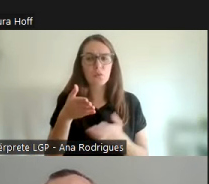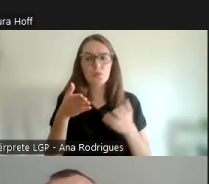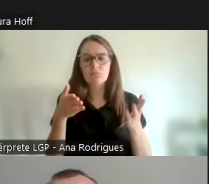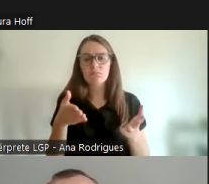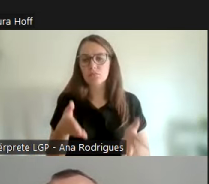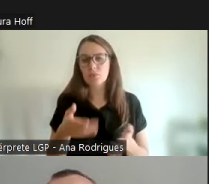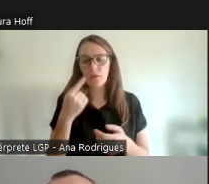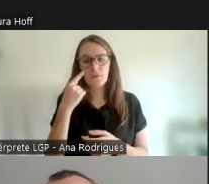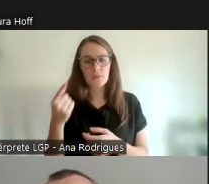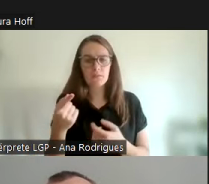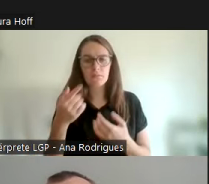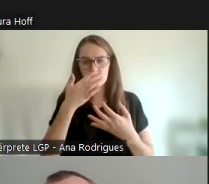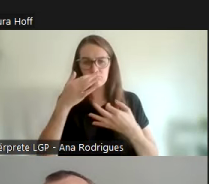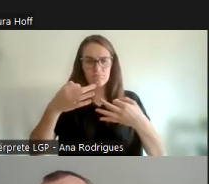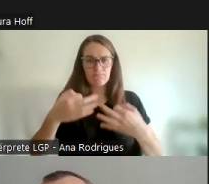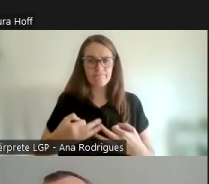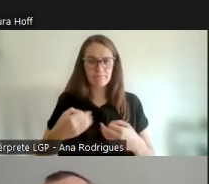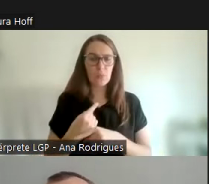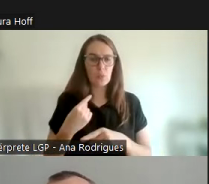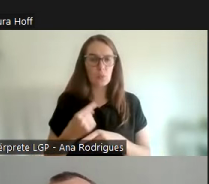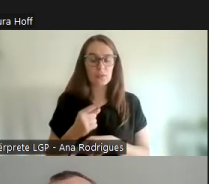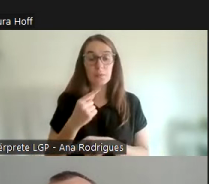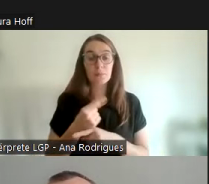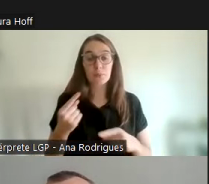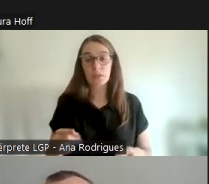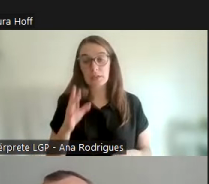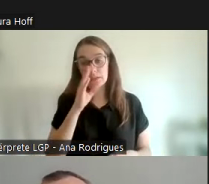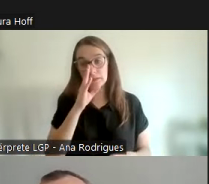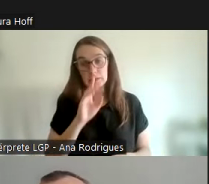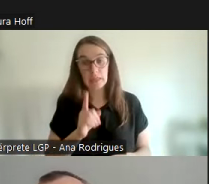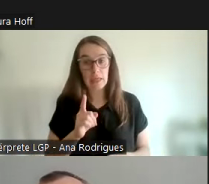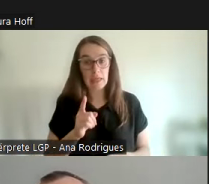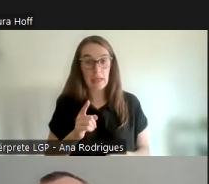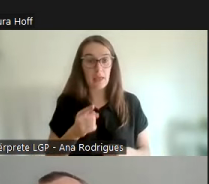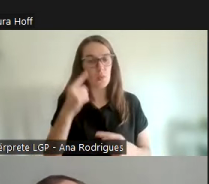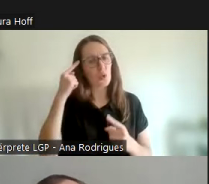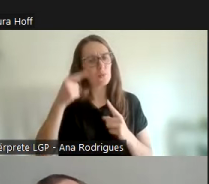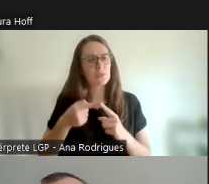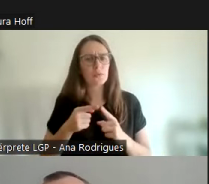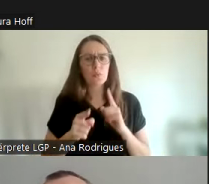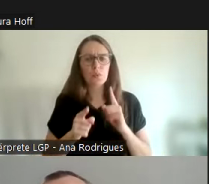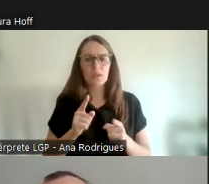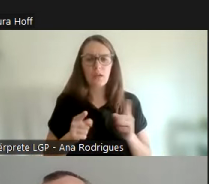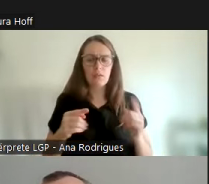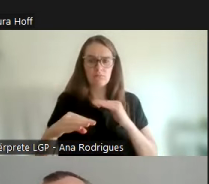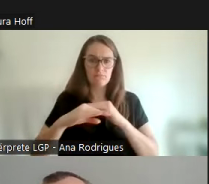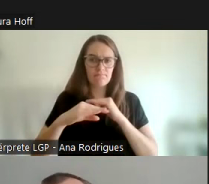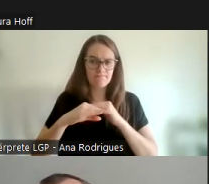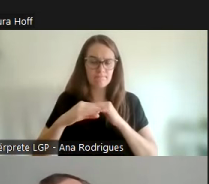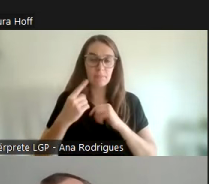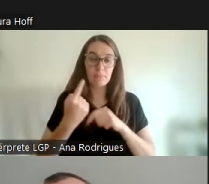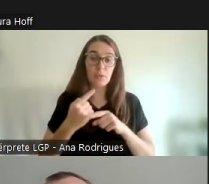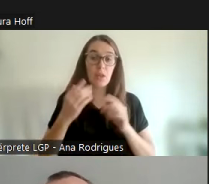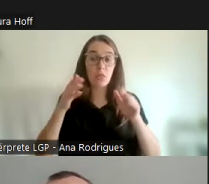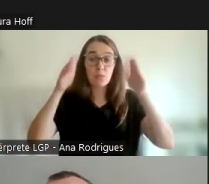injustice things if they occur at the university, because democracy is some kind